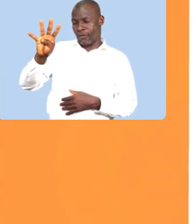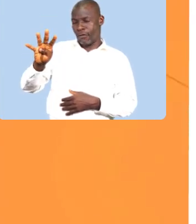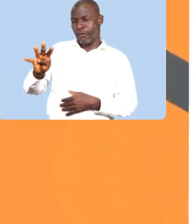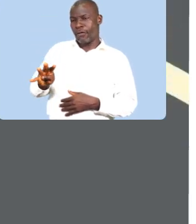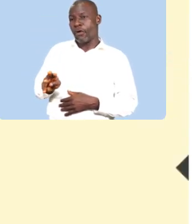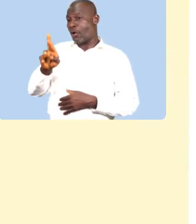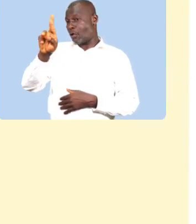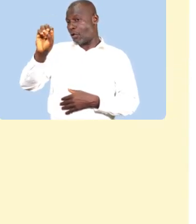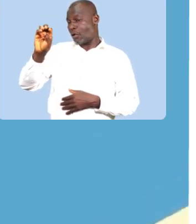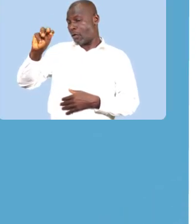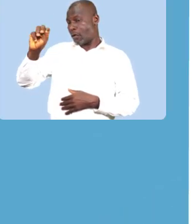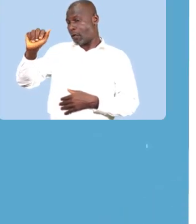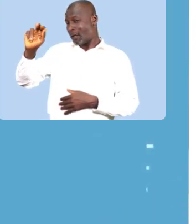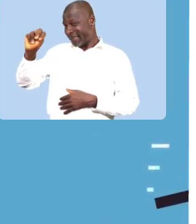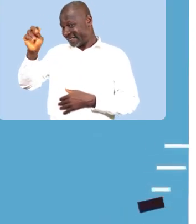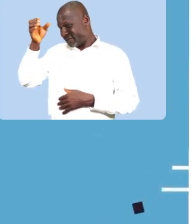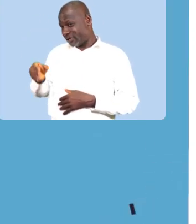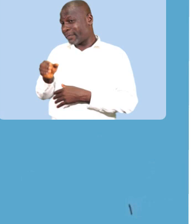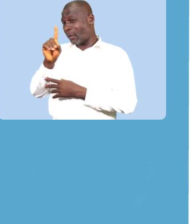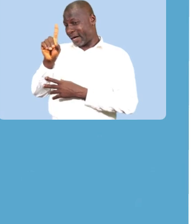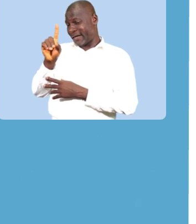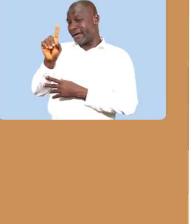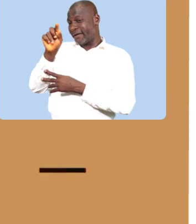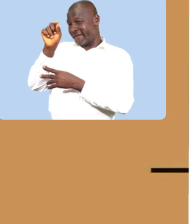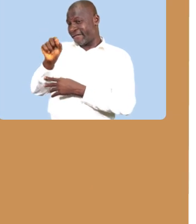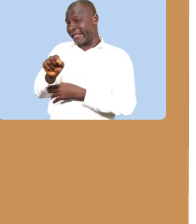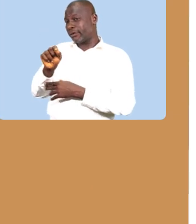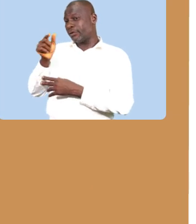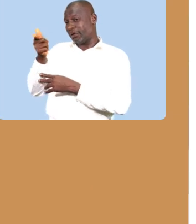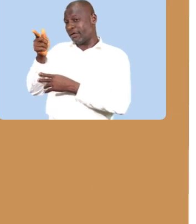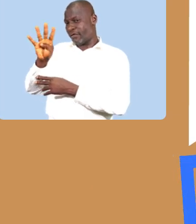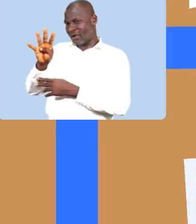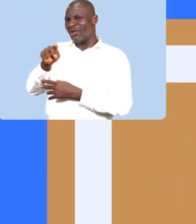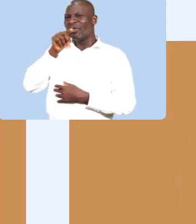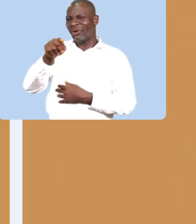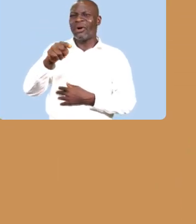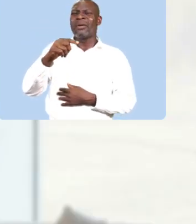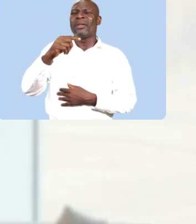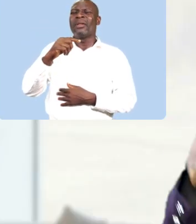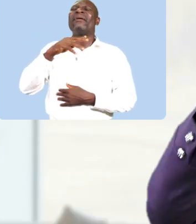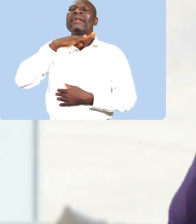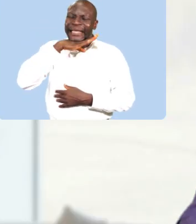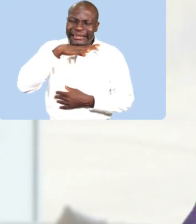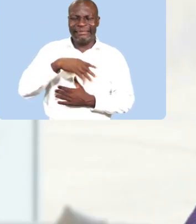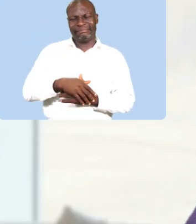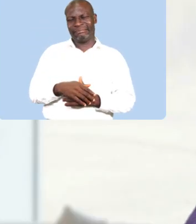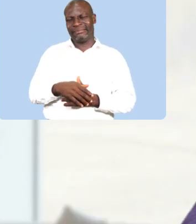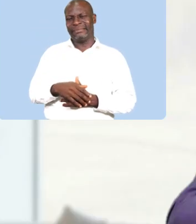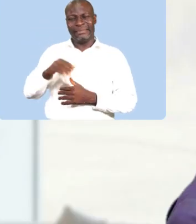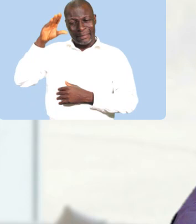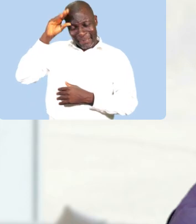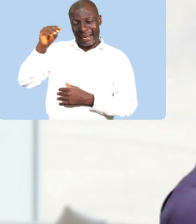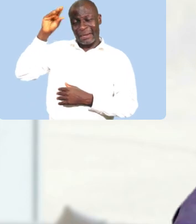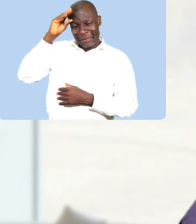of dishonoring of one's body. You dishonor your body by allowing